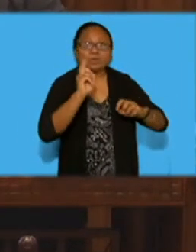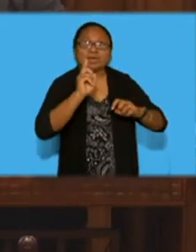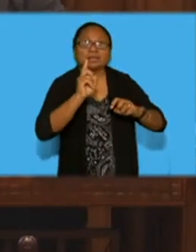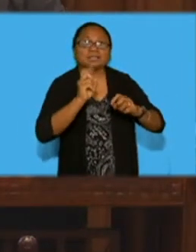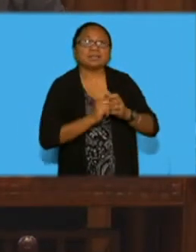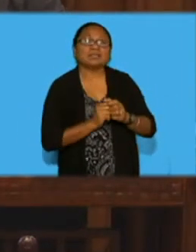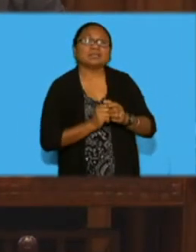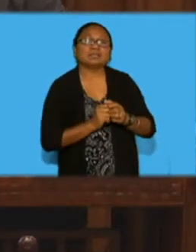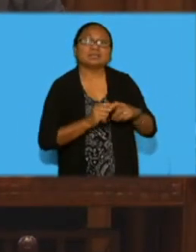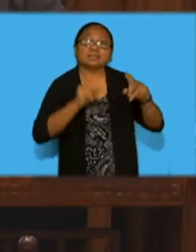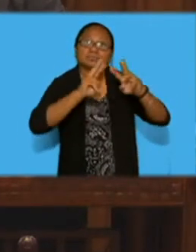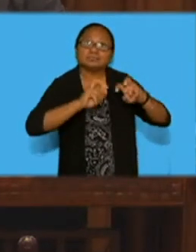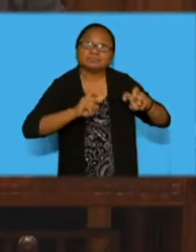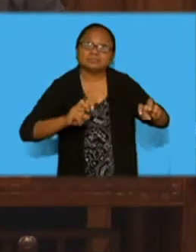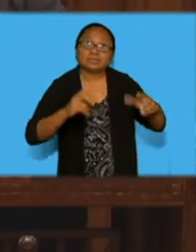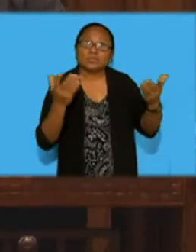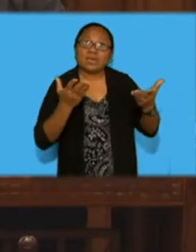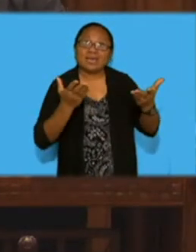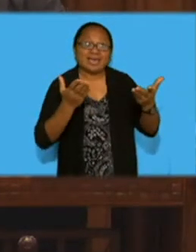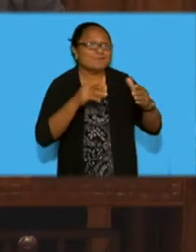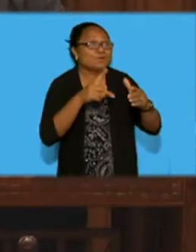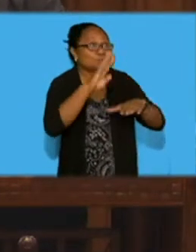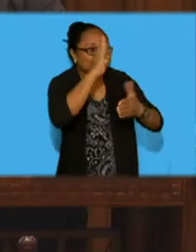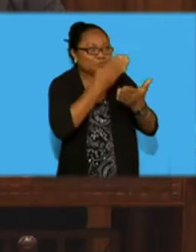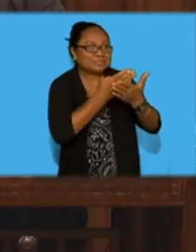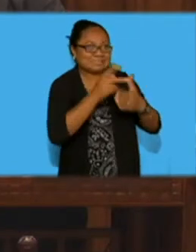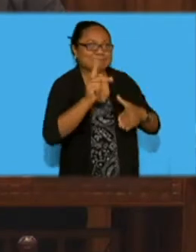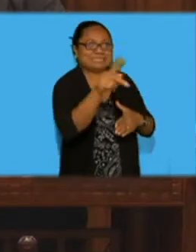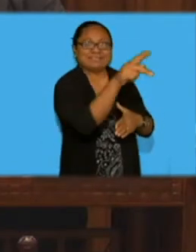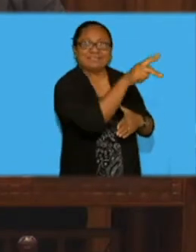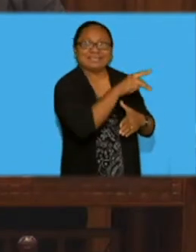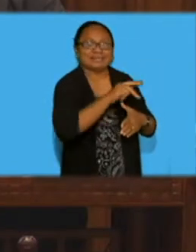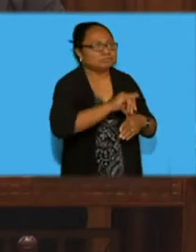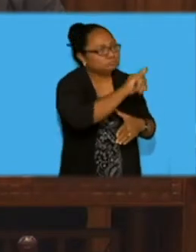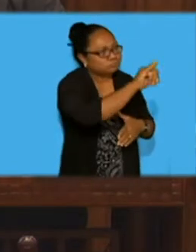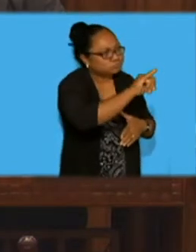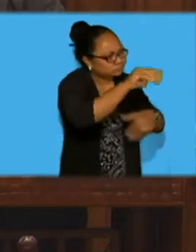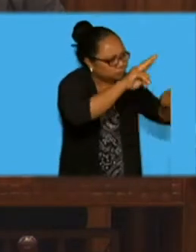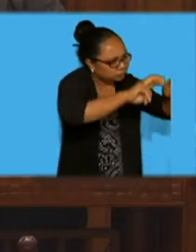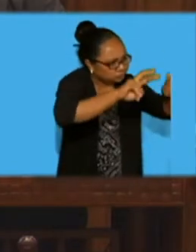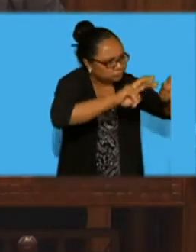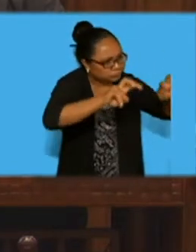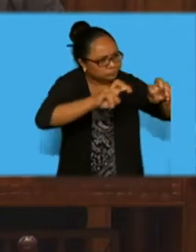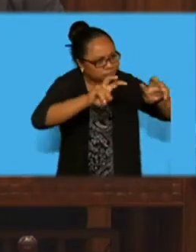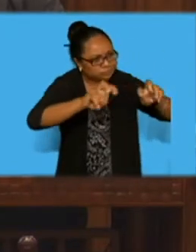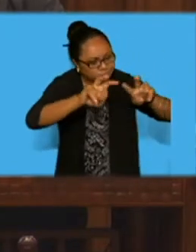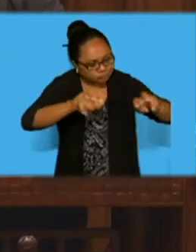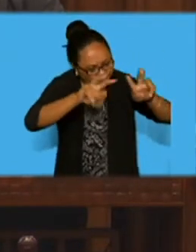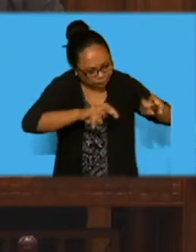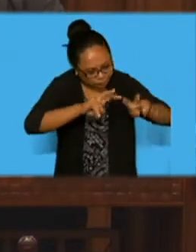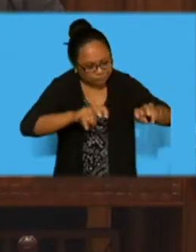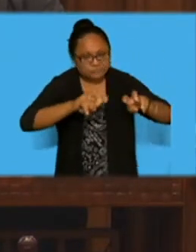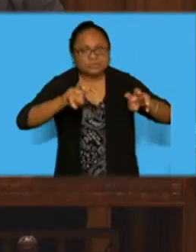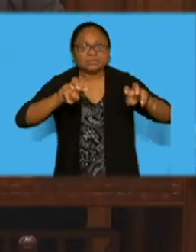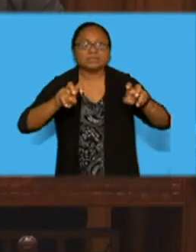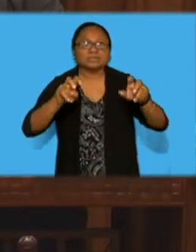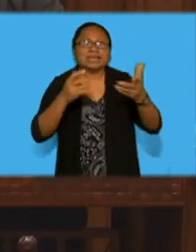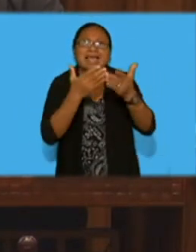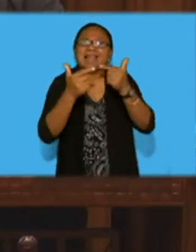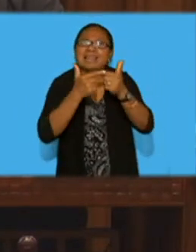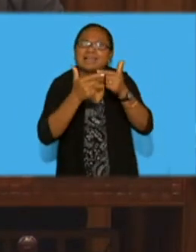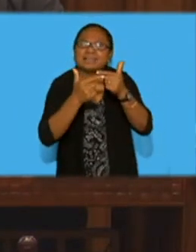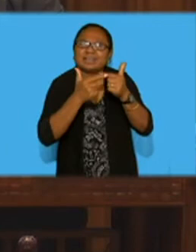amongst the students in Pacific Island countries and investigated systematically the level of Braille